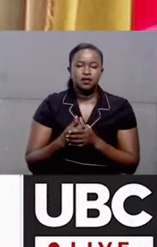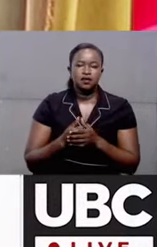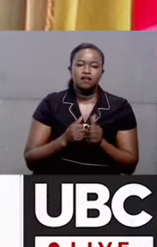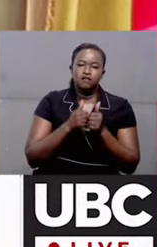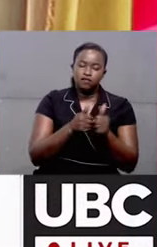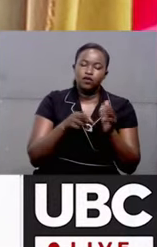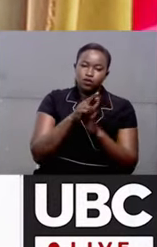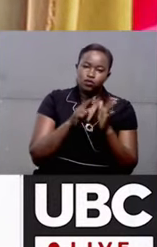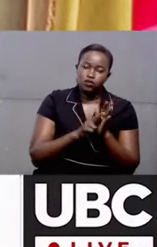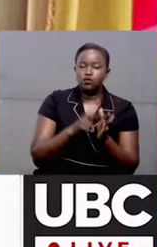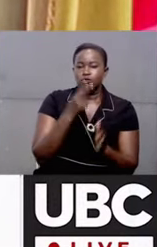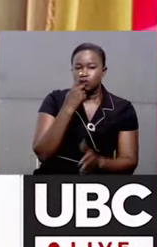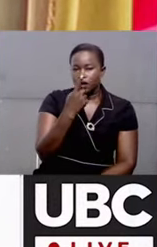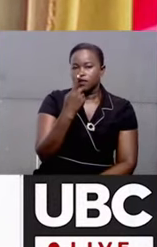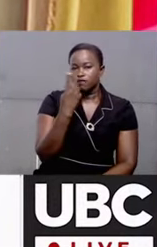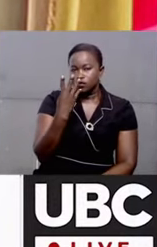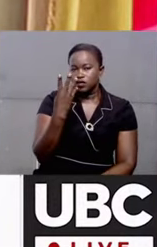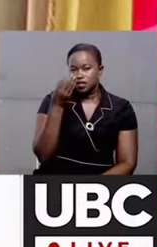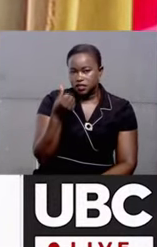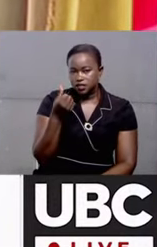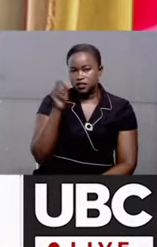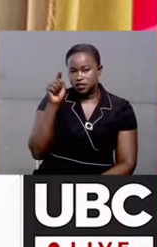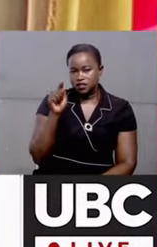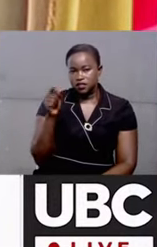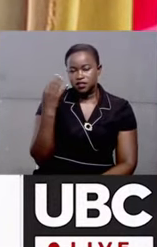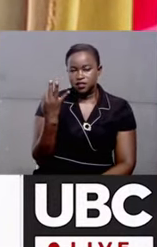Rule 146.3.